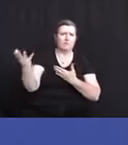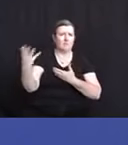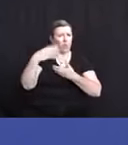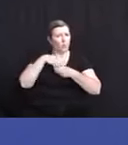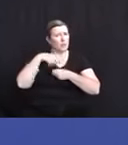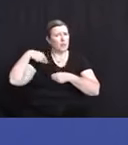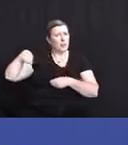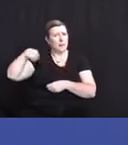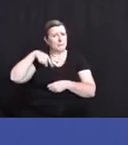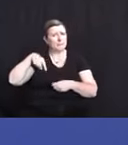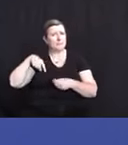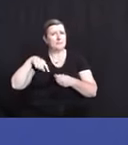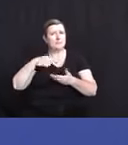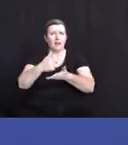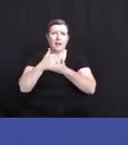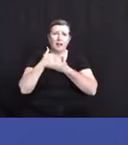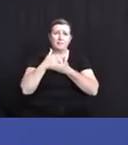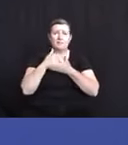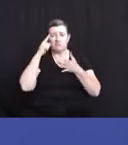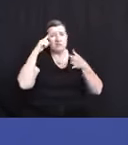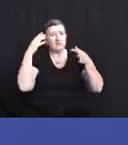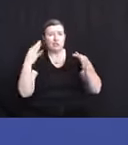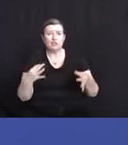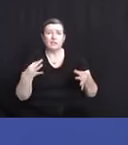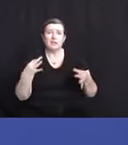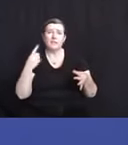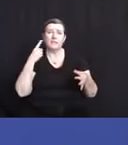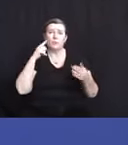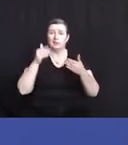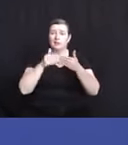what's going to open and when it's going to happen and so on and so forth.